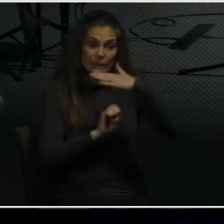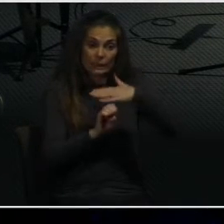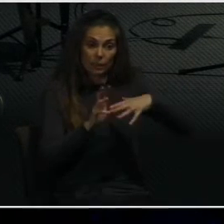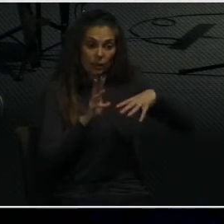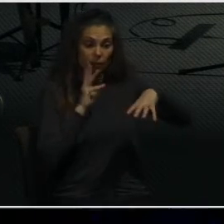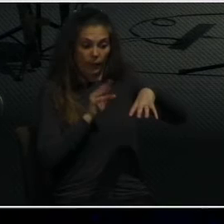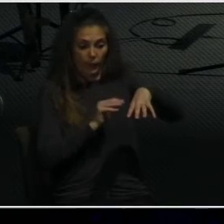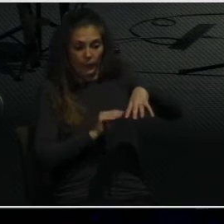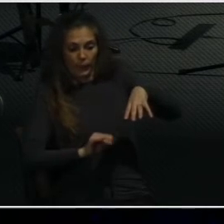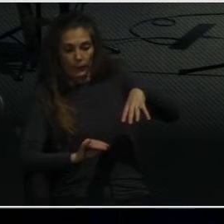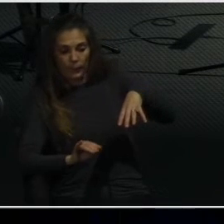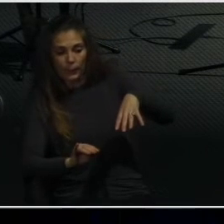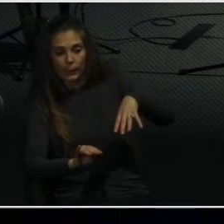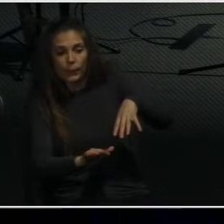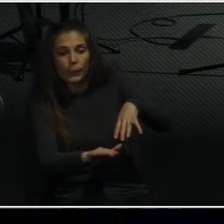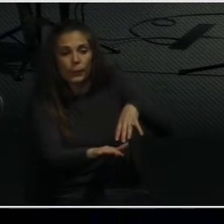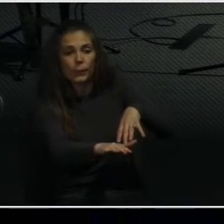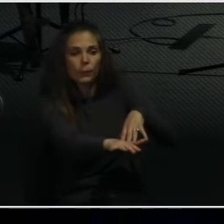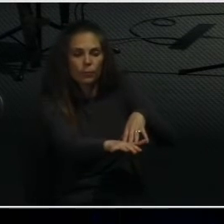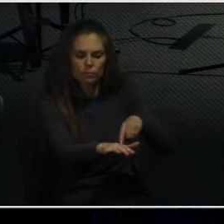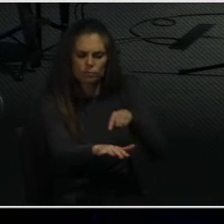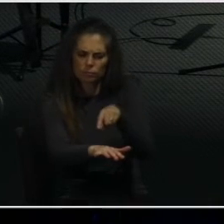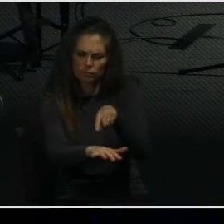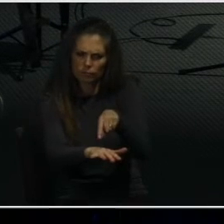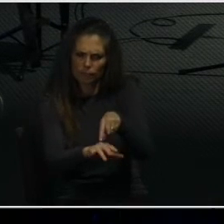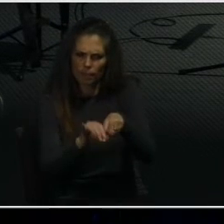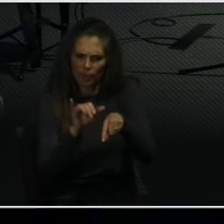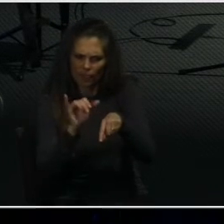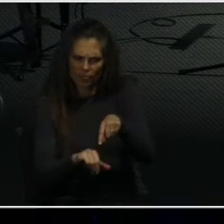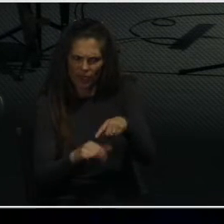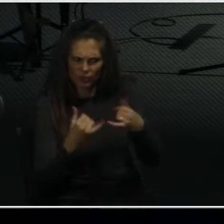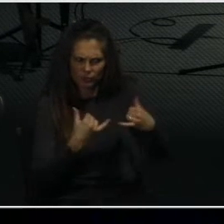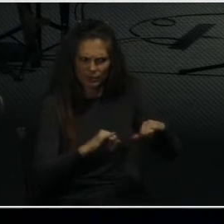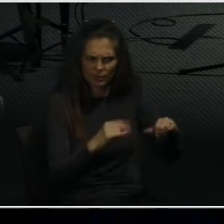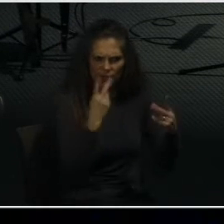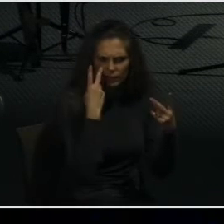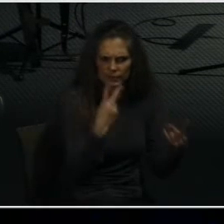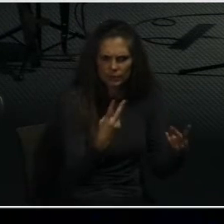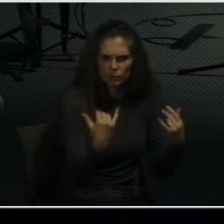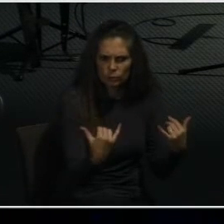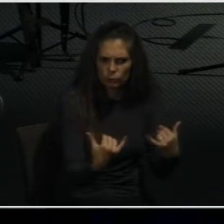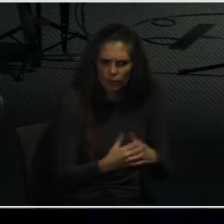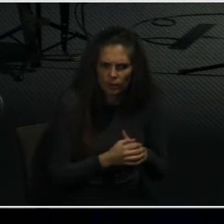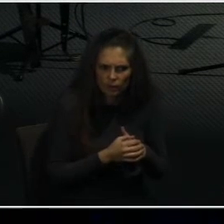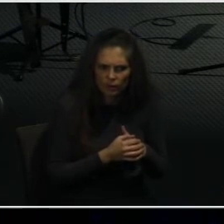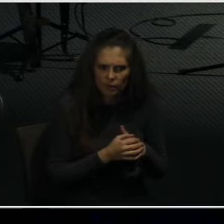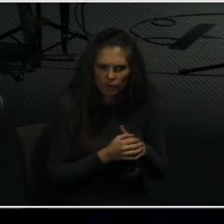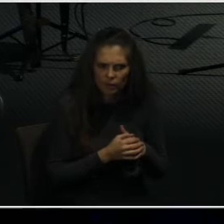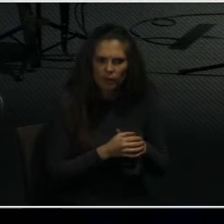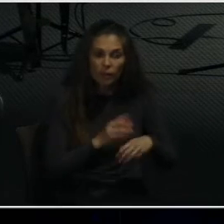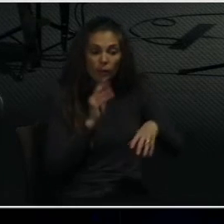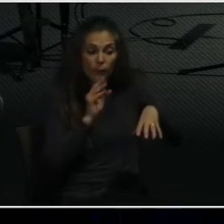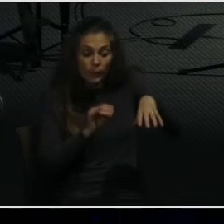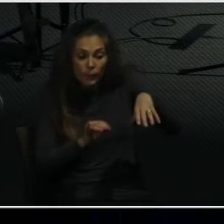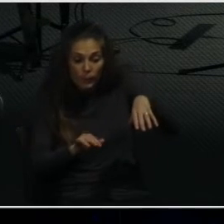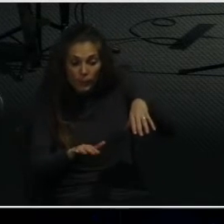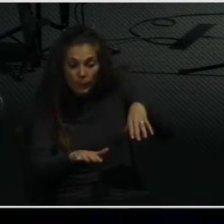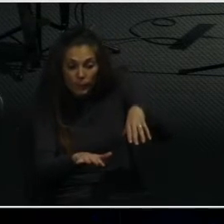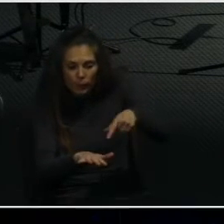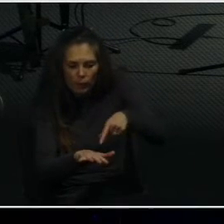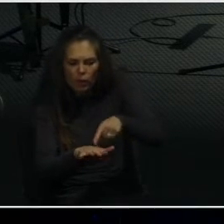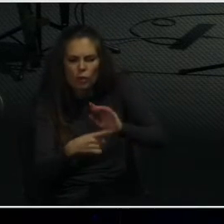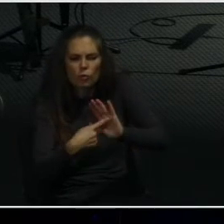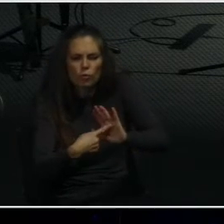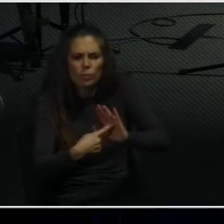reality that is fulfilled today. The river pictures life and the healing we experience